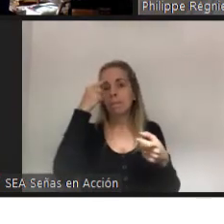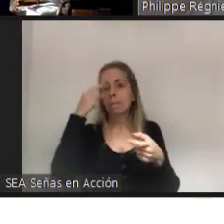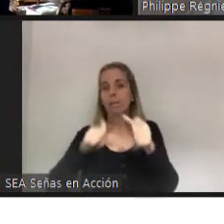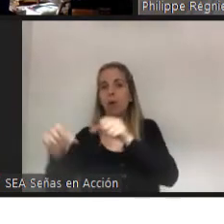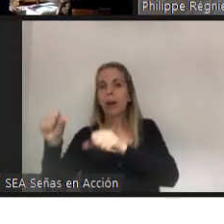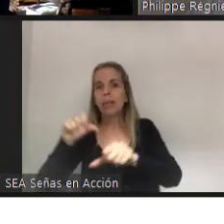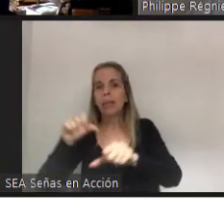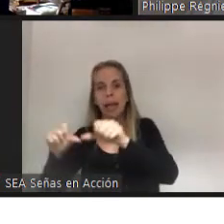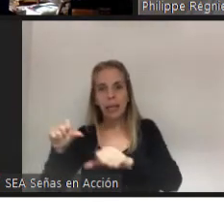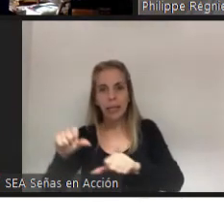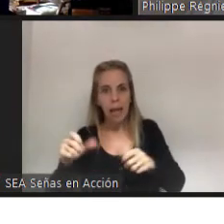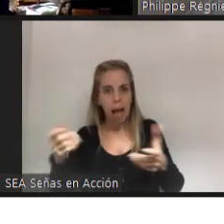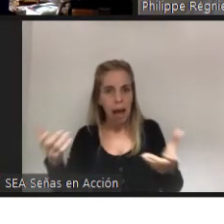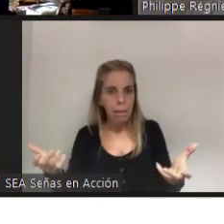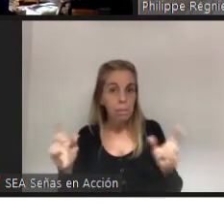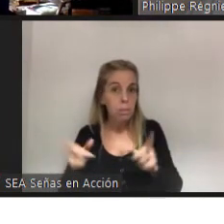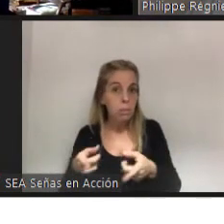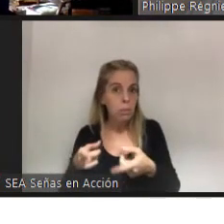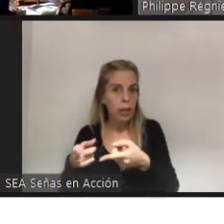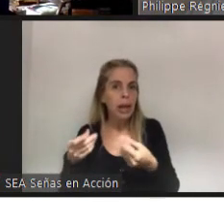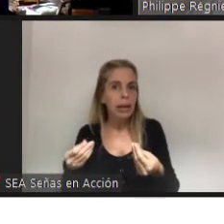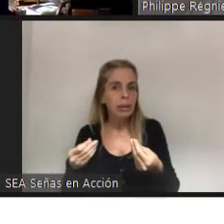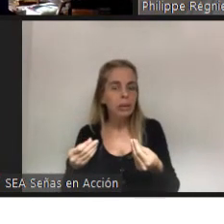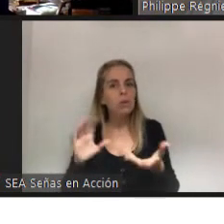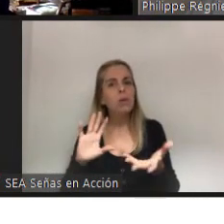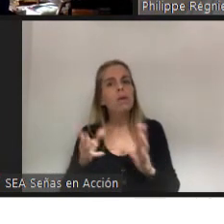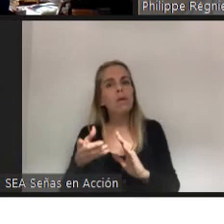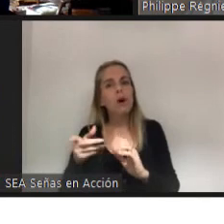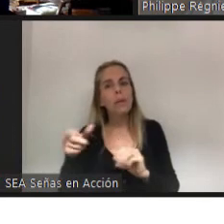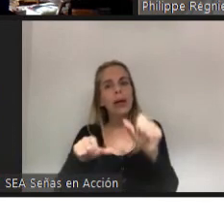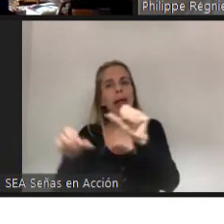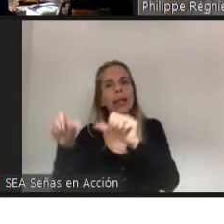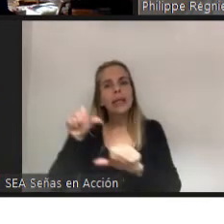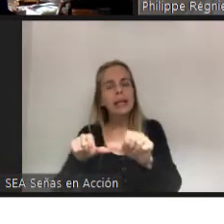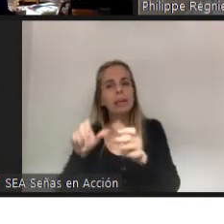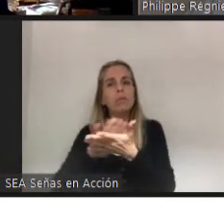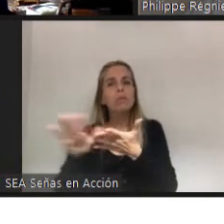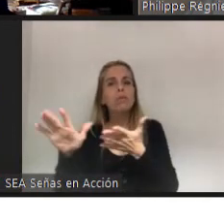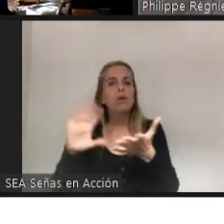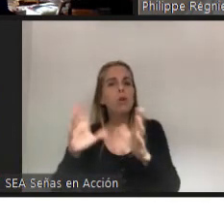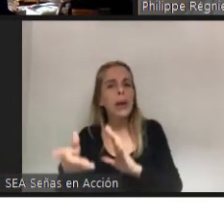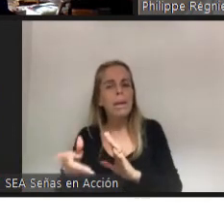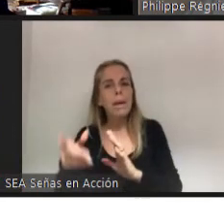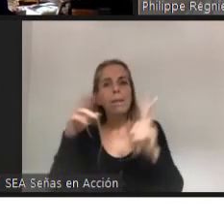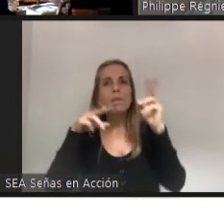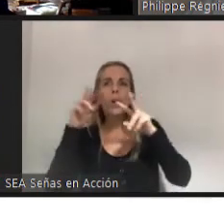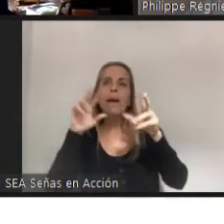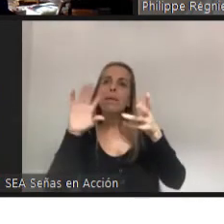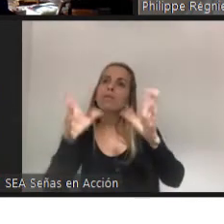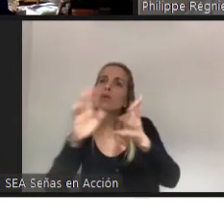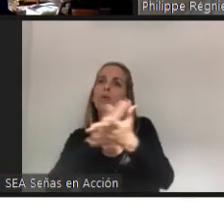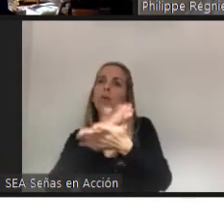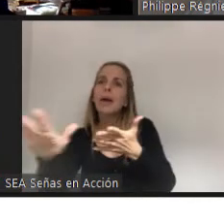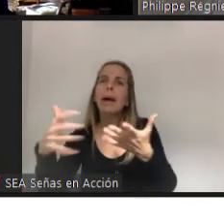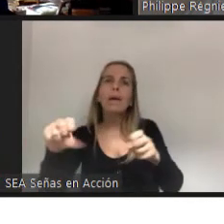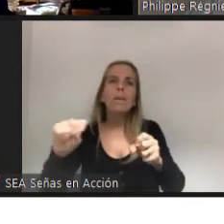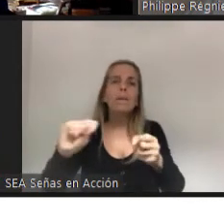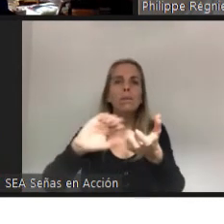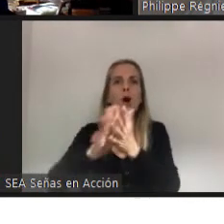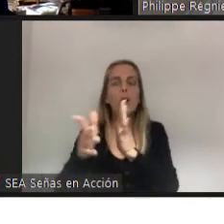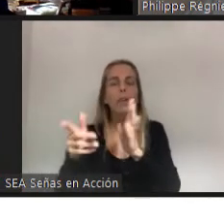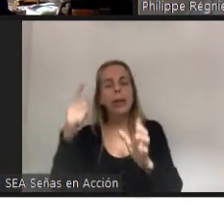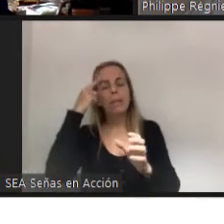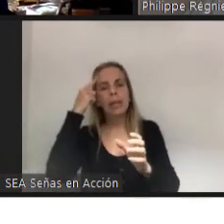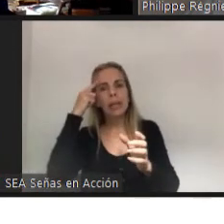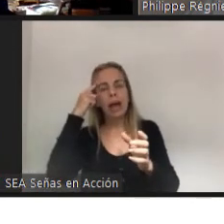of the plus tide, some sort of new approach, trying to find new horizons, but